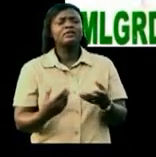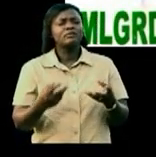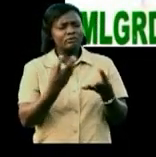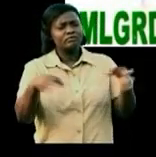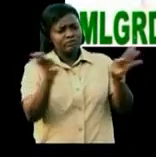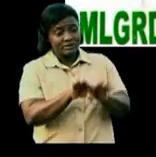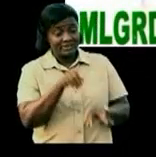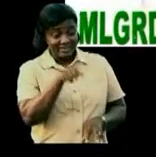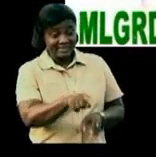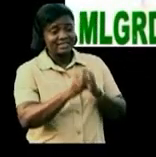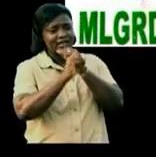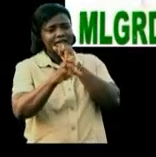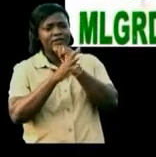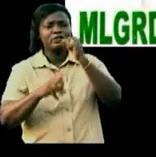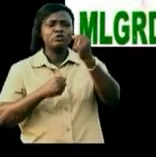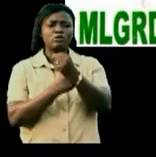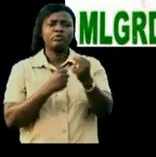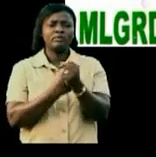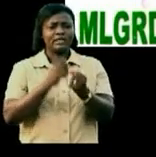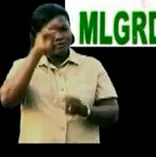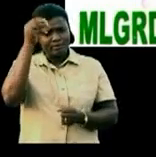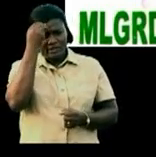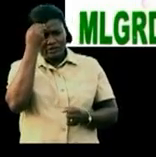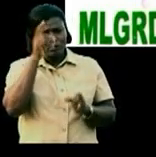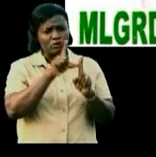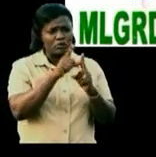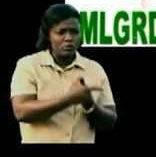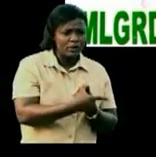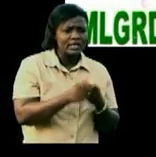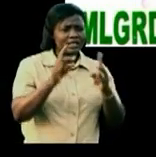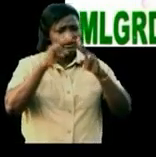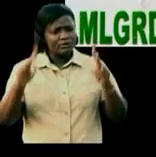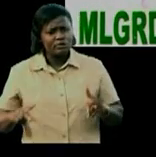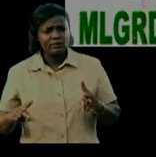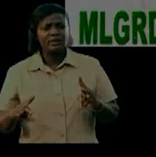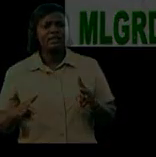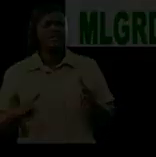Local Government and Rural Development, Social Investment Fund, and supported by the African Development Fund.